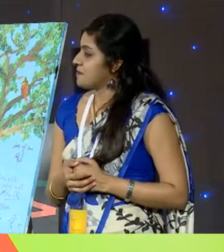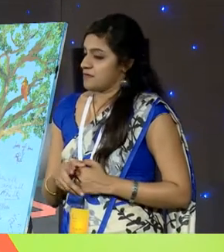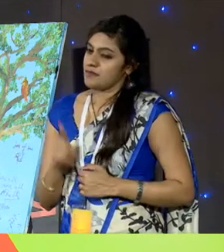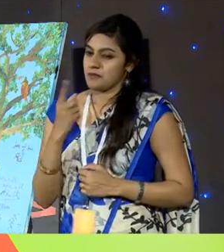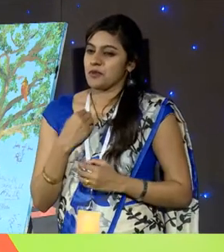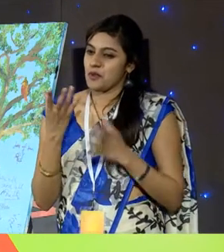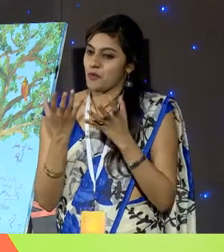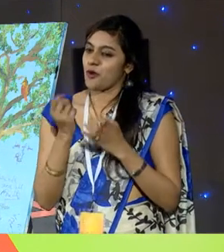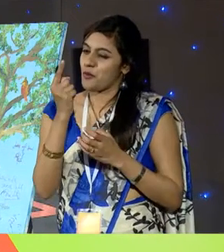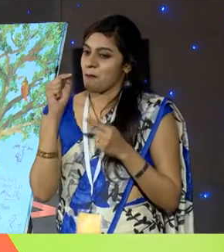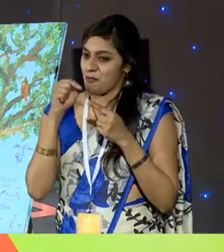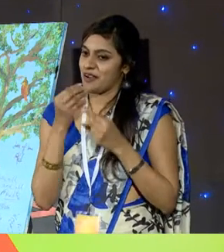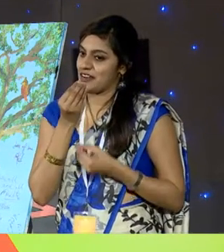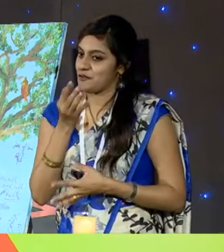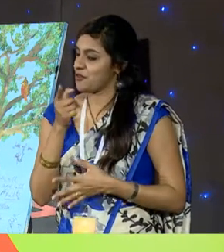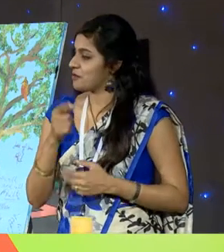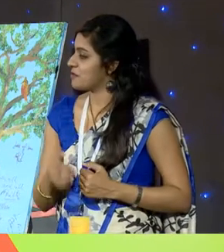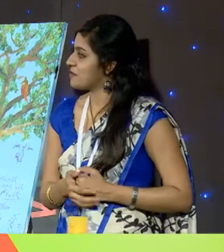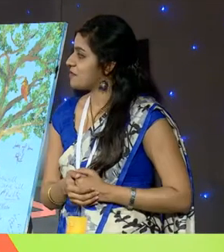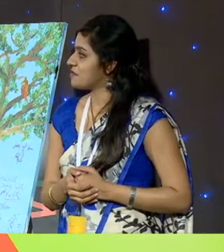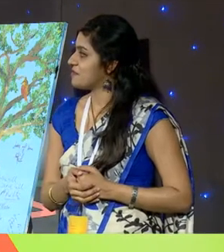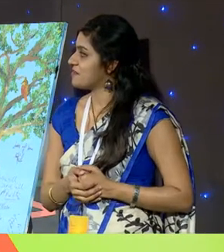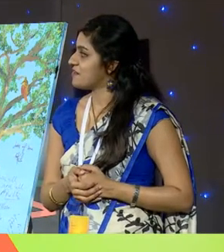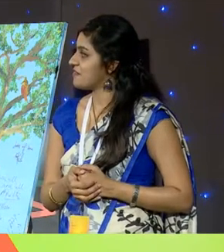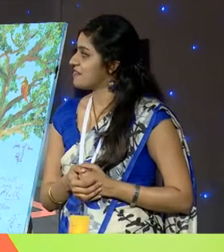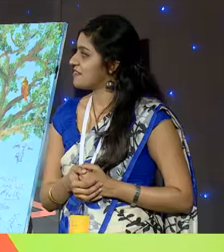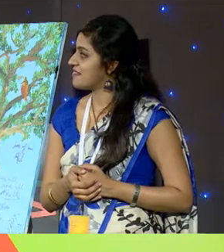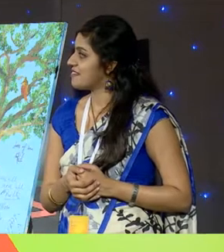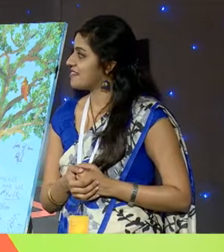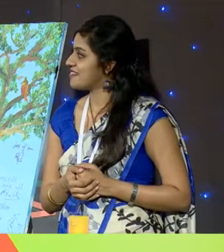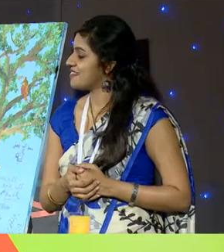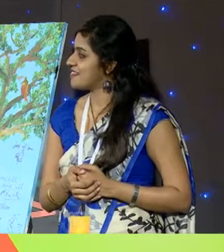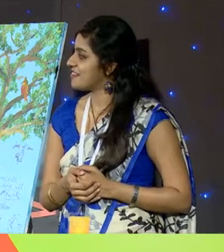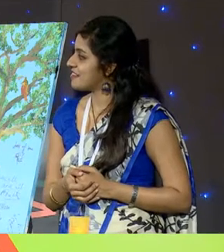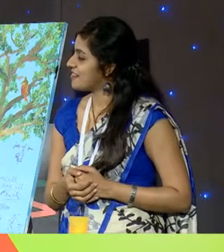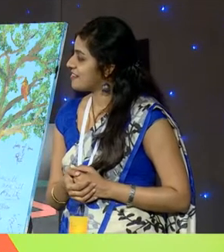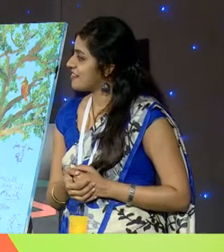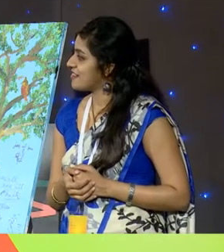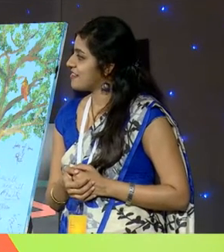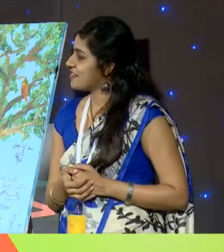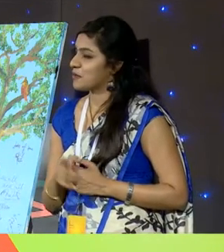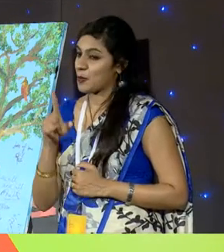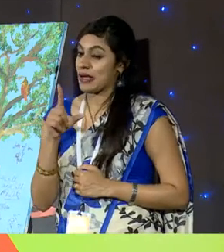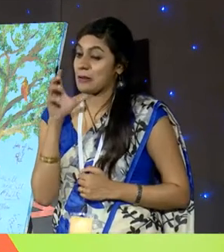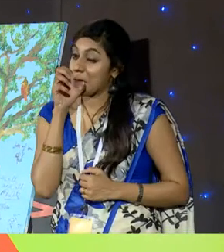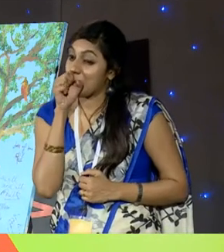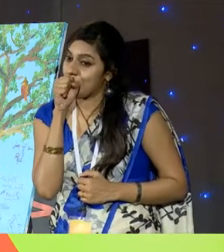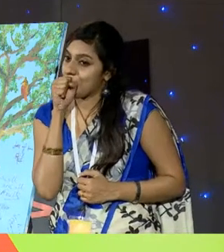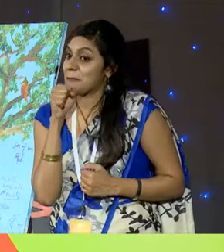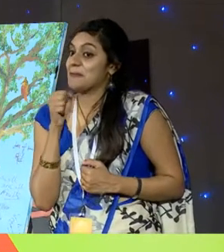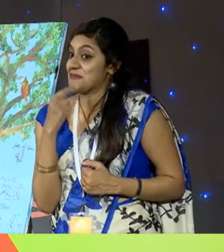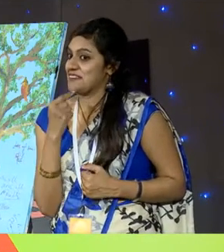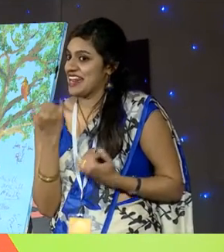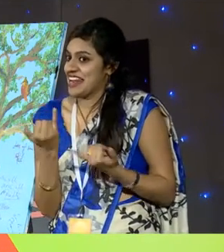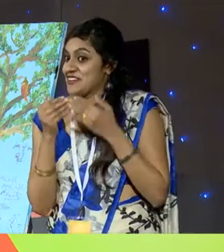thing. You know, it's an insider's secret, and I'm not in the stock market, so I can reveal the insider's secret without getting caught.